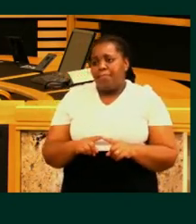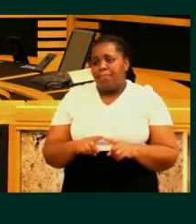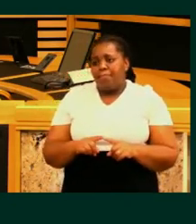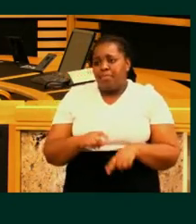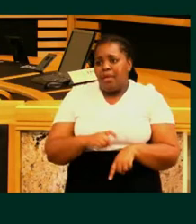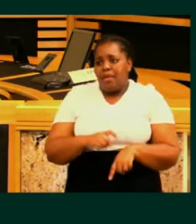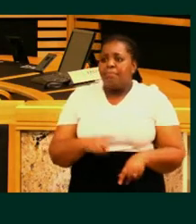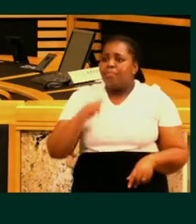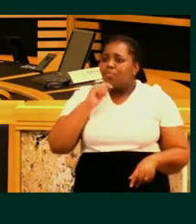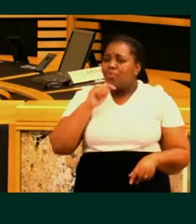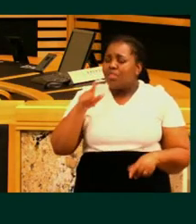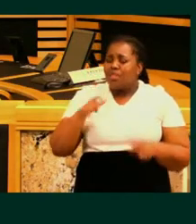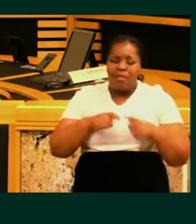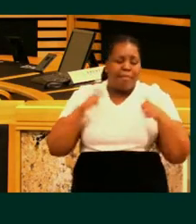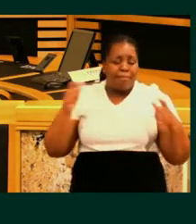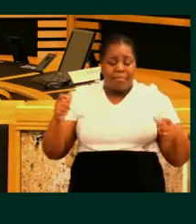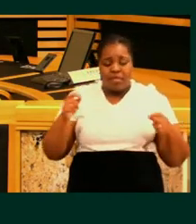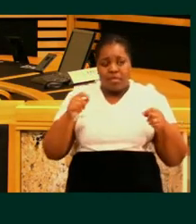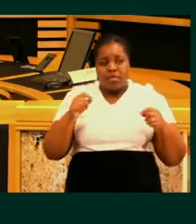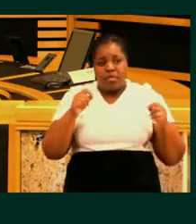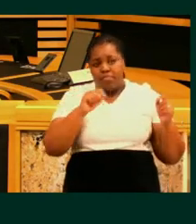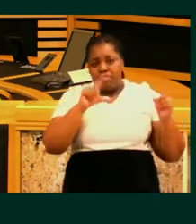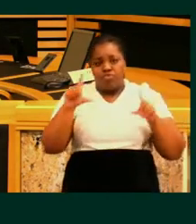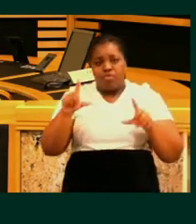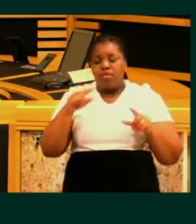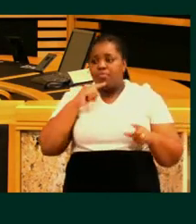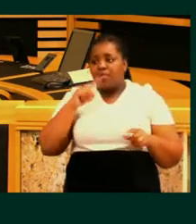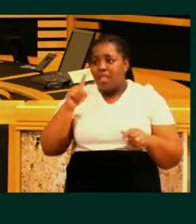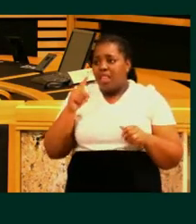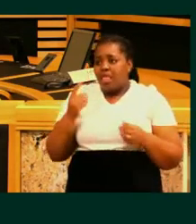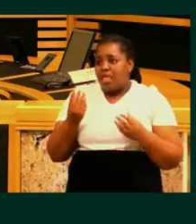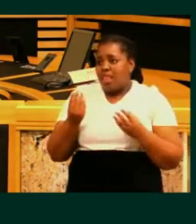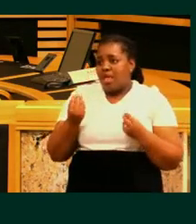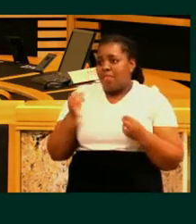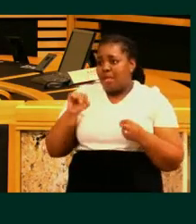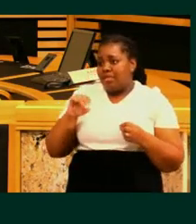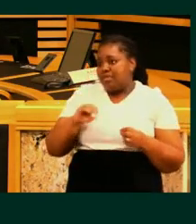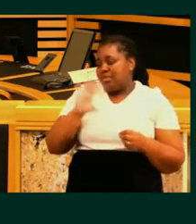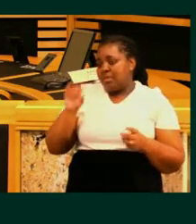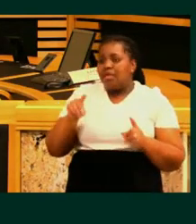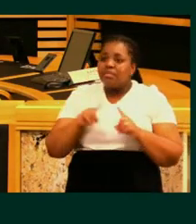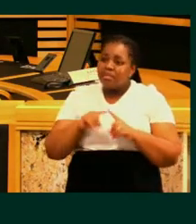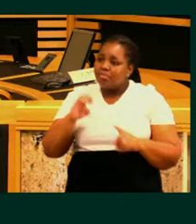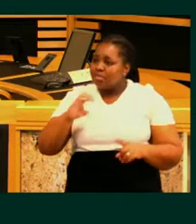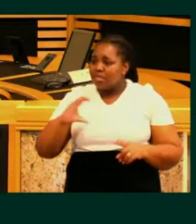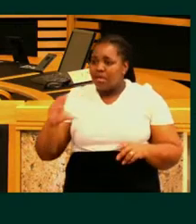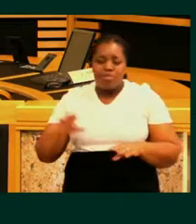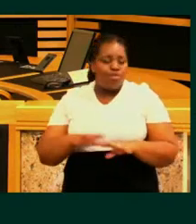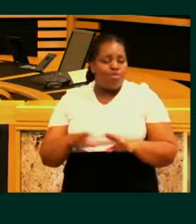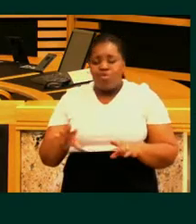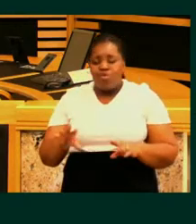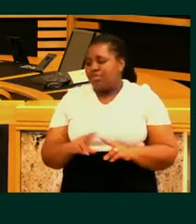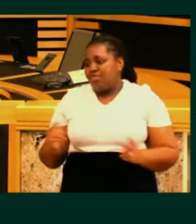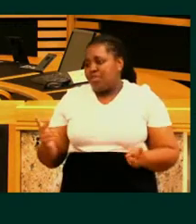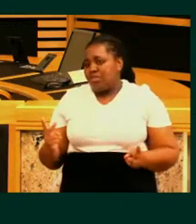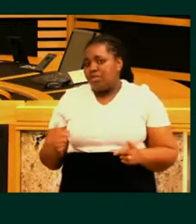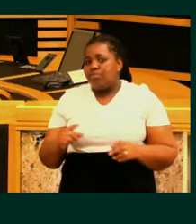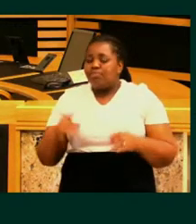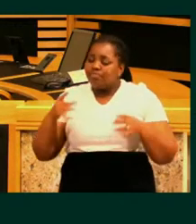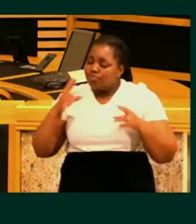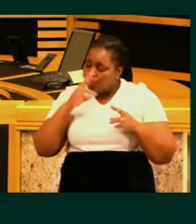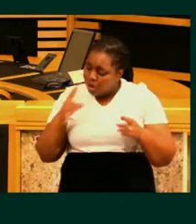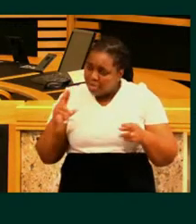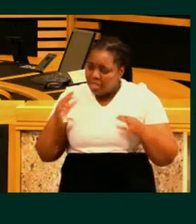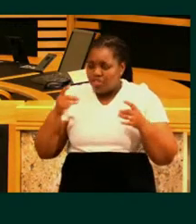this is a bleak picture of the status qu in our country and the easn Cape is no different honorable Deputy chair of